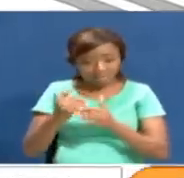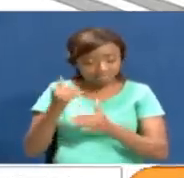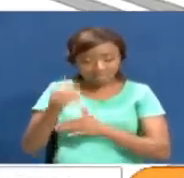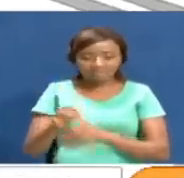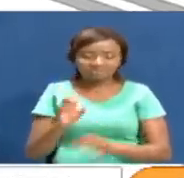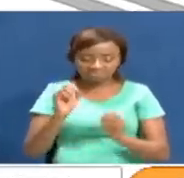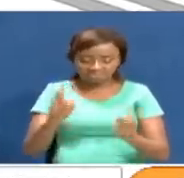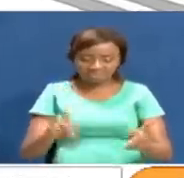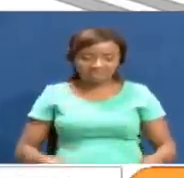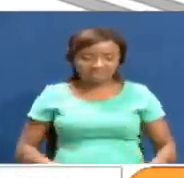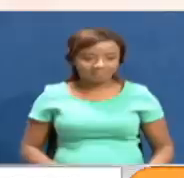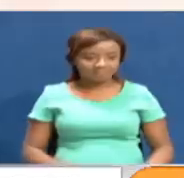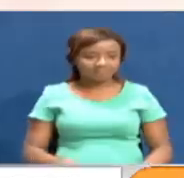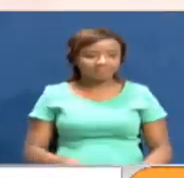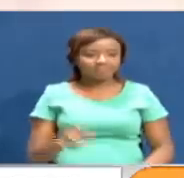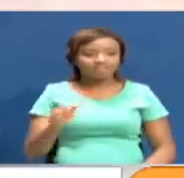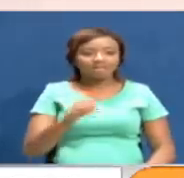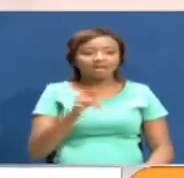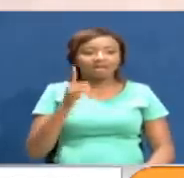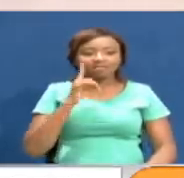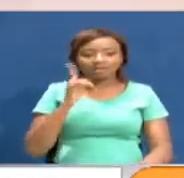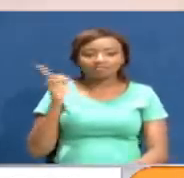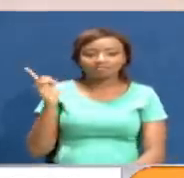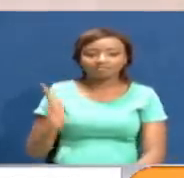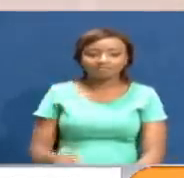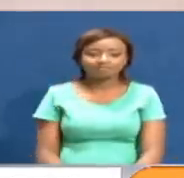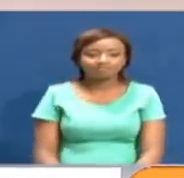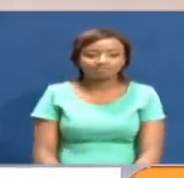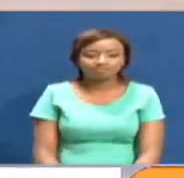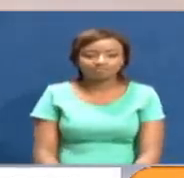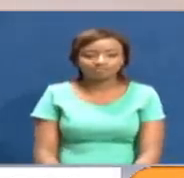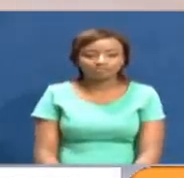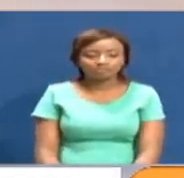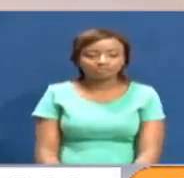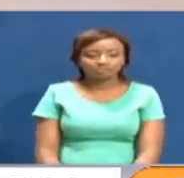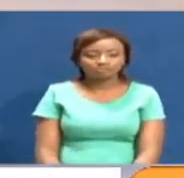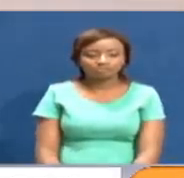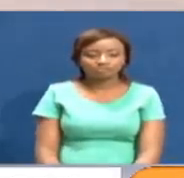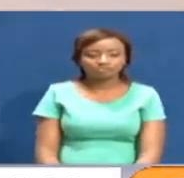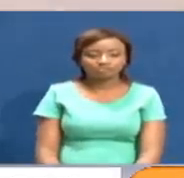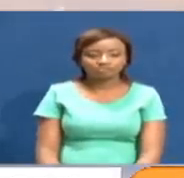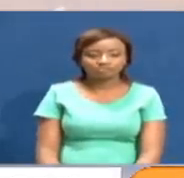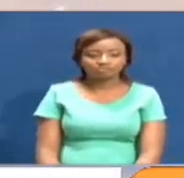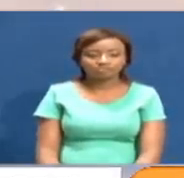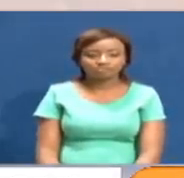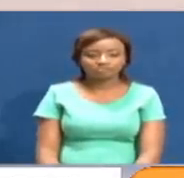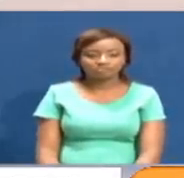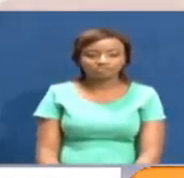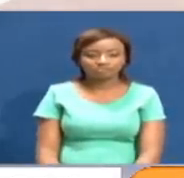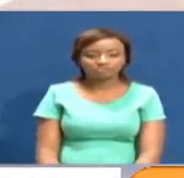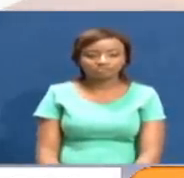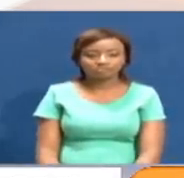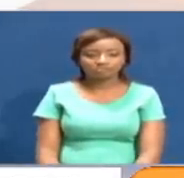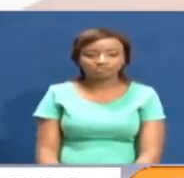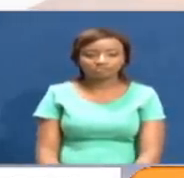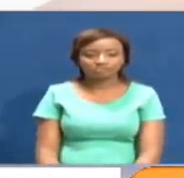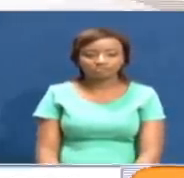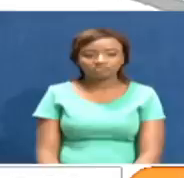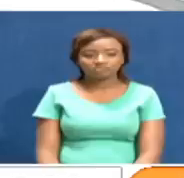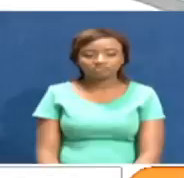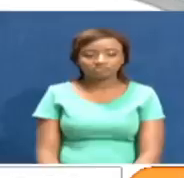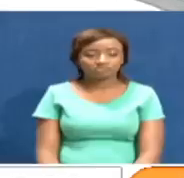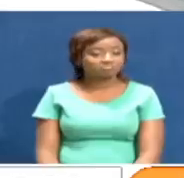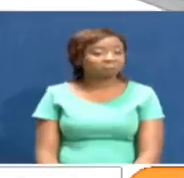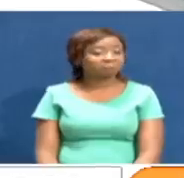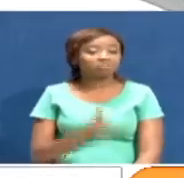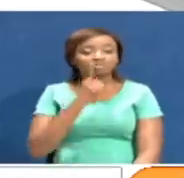Yes. Anonymous, a short question, Jeff. Who is the boss? Believe two bulls cannot rule on one